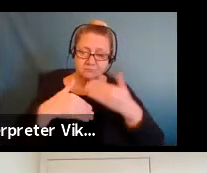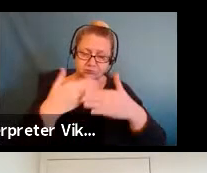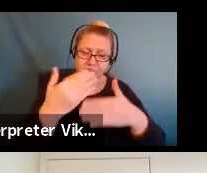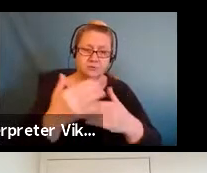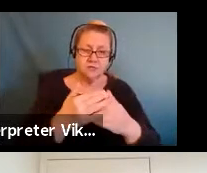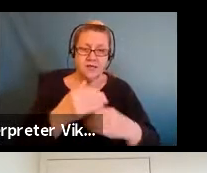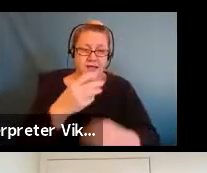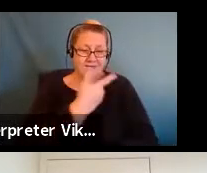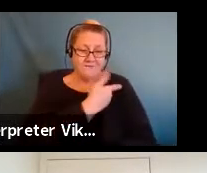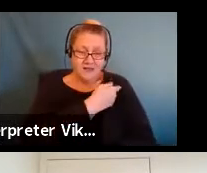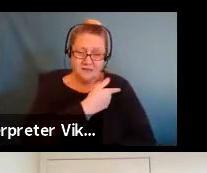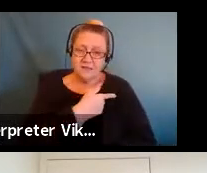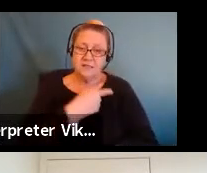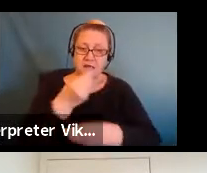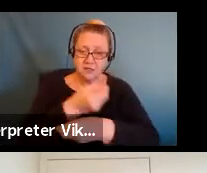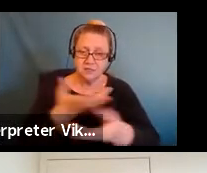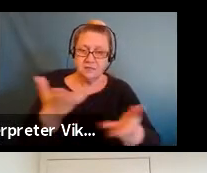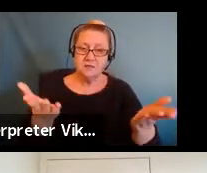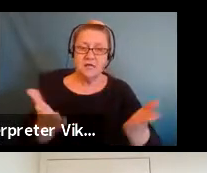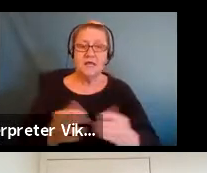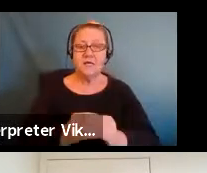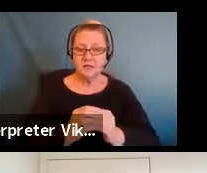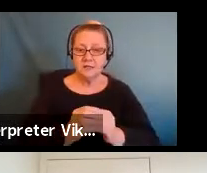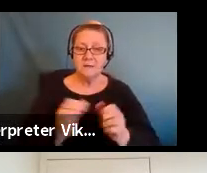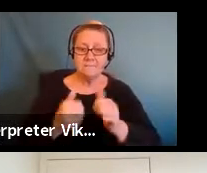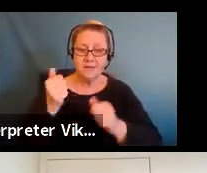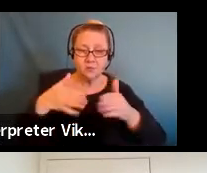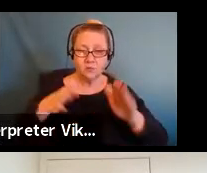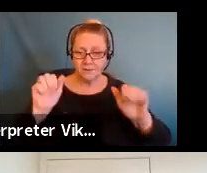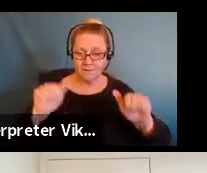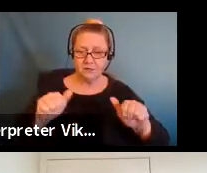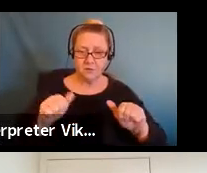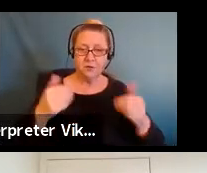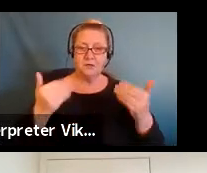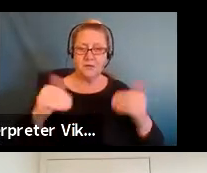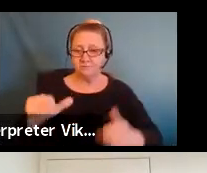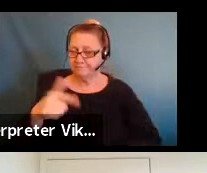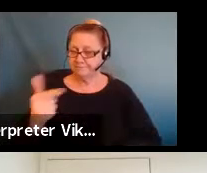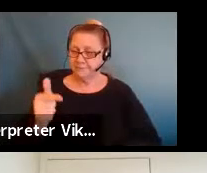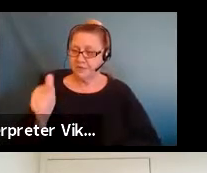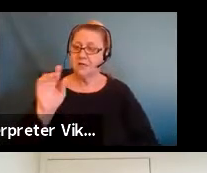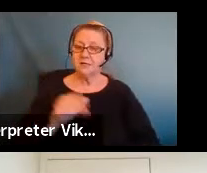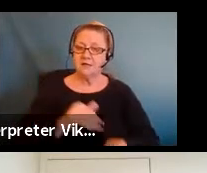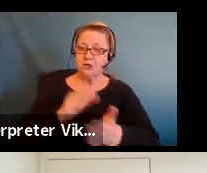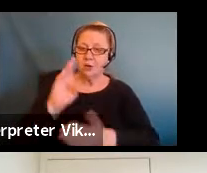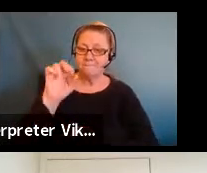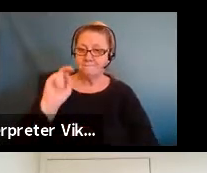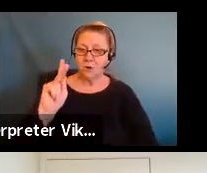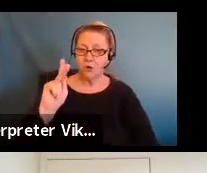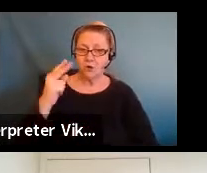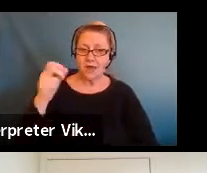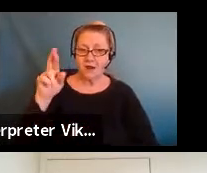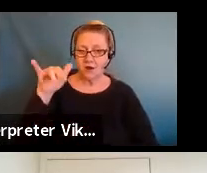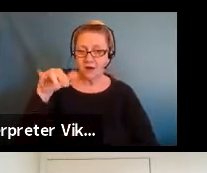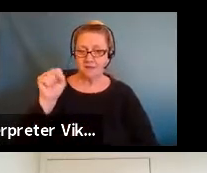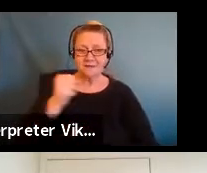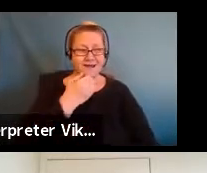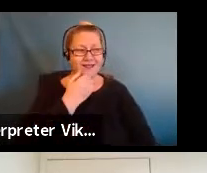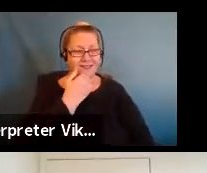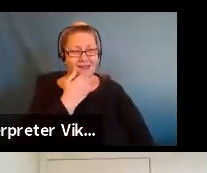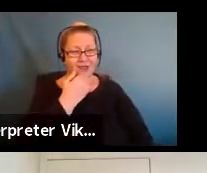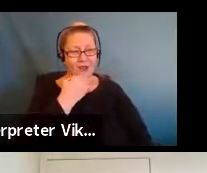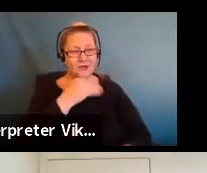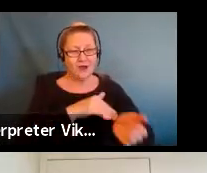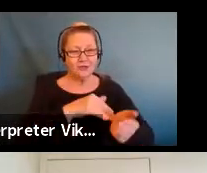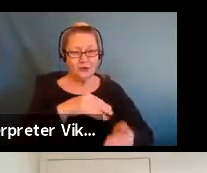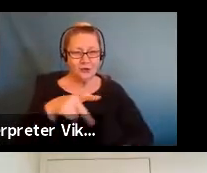in a safe and equitable and transparent way. With that, I'll turn it over to Dr. Burke Harris. Thank you so much, Dr. Pan,